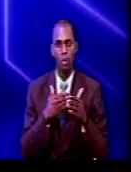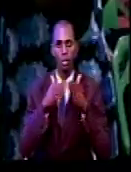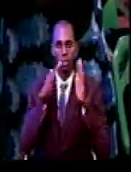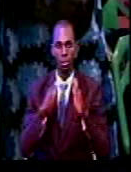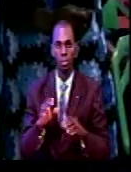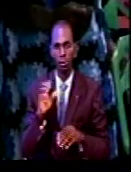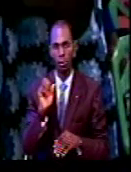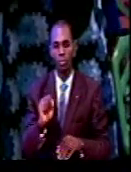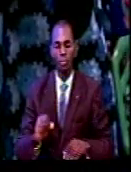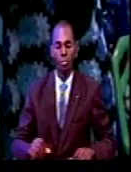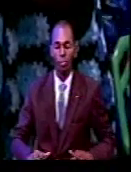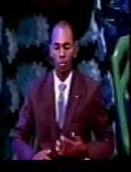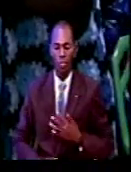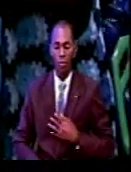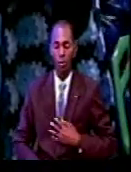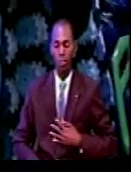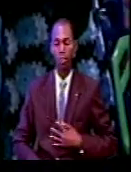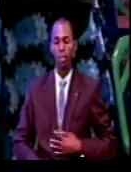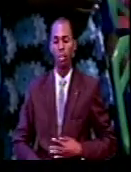nation?